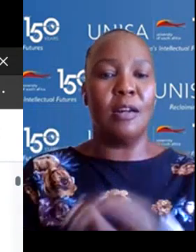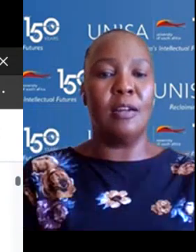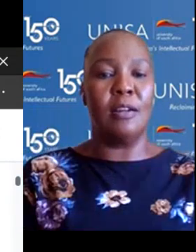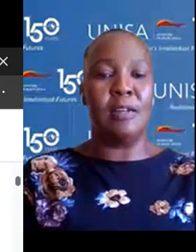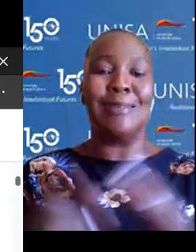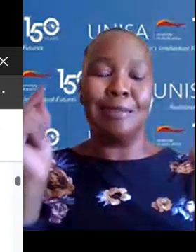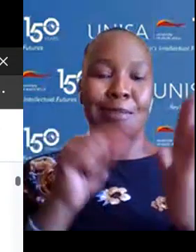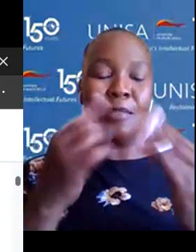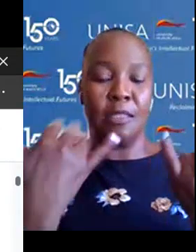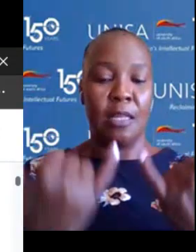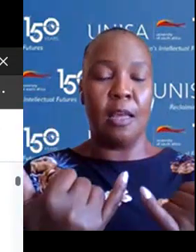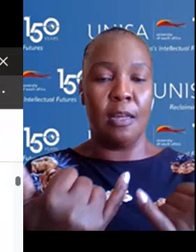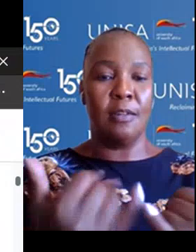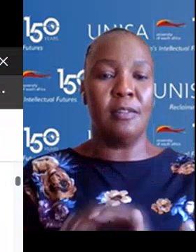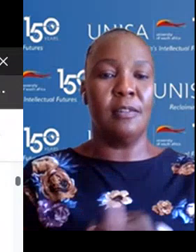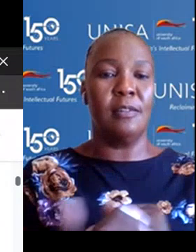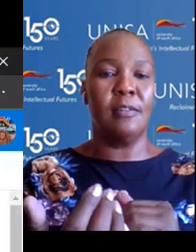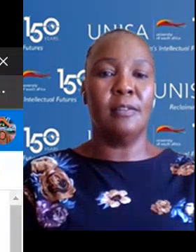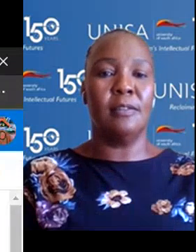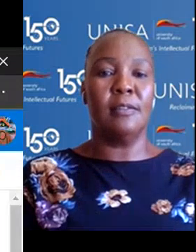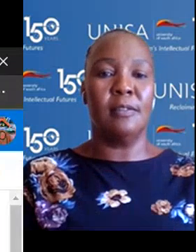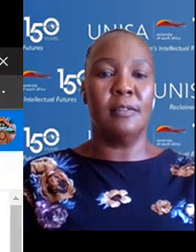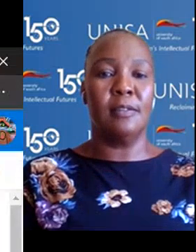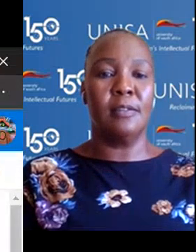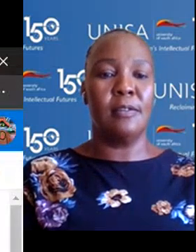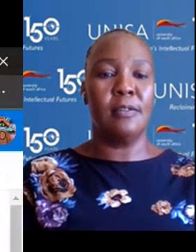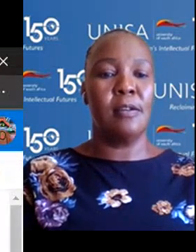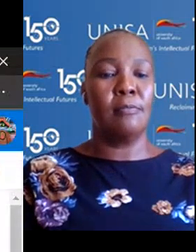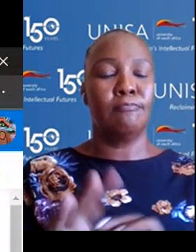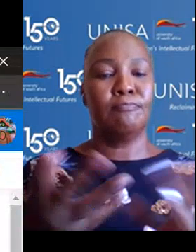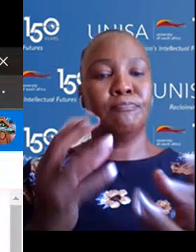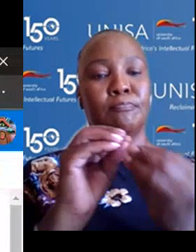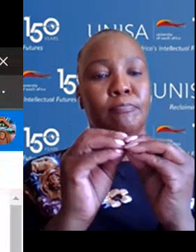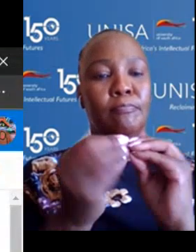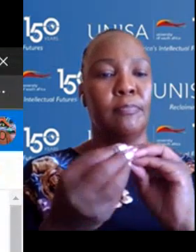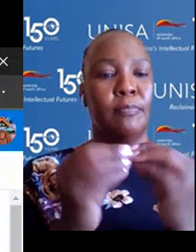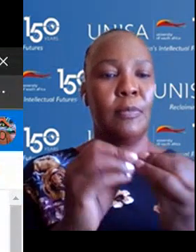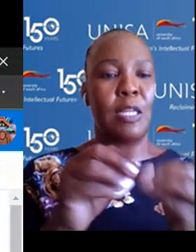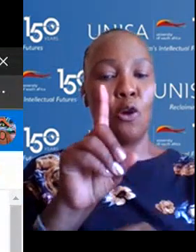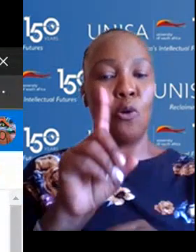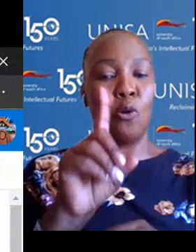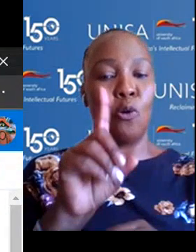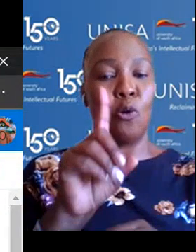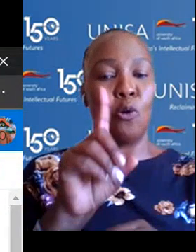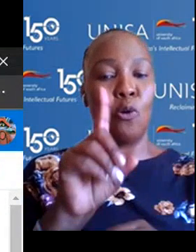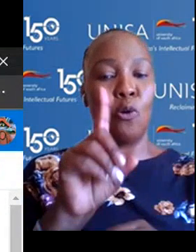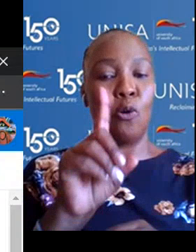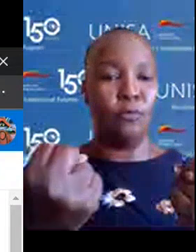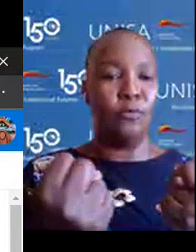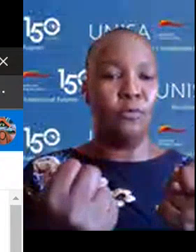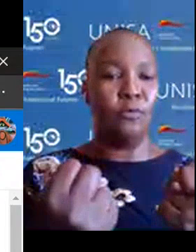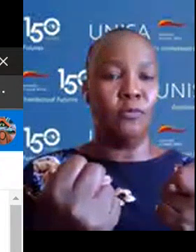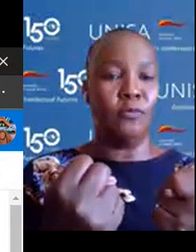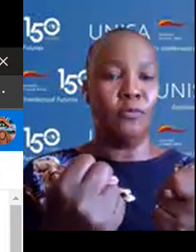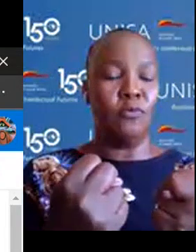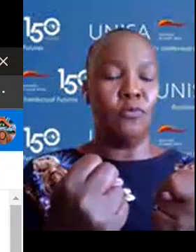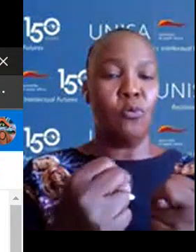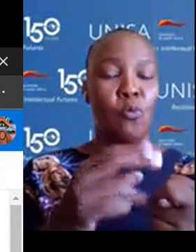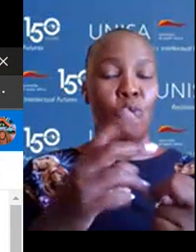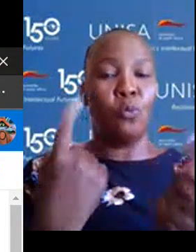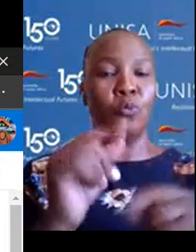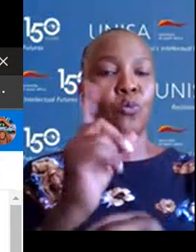But this time, I want to create it, and I'm going to click on New. So when I click on New, it says, what do we want to